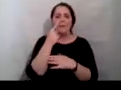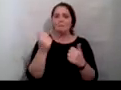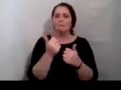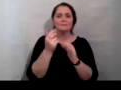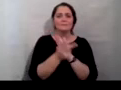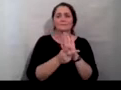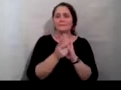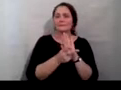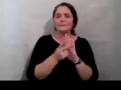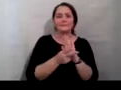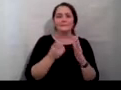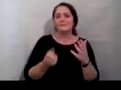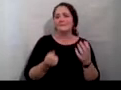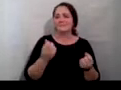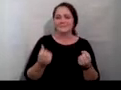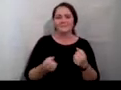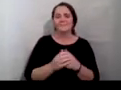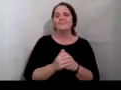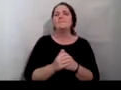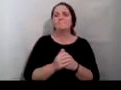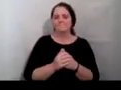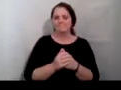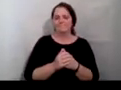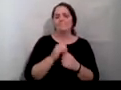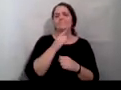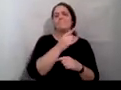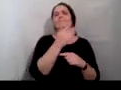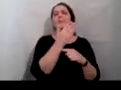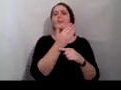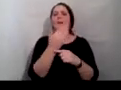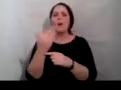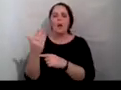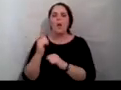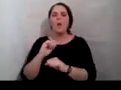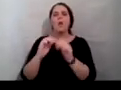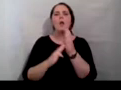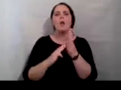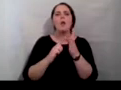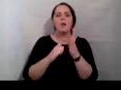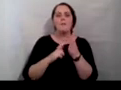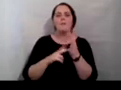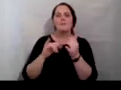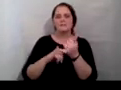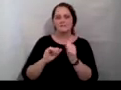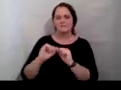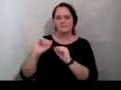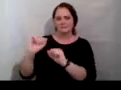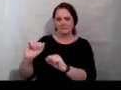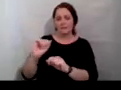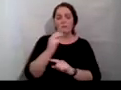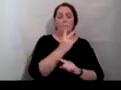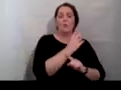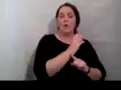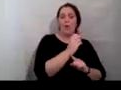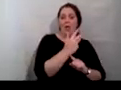if you haven't actually seen the exhibition. The exhibition surveys the work of Mavis Ngallametta and includes paintings